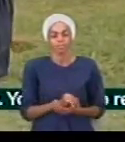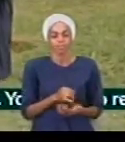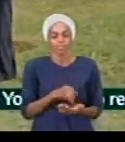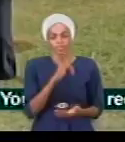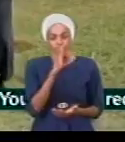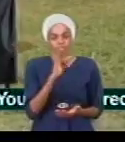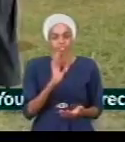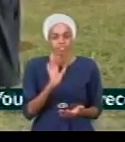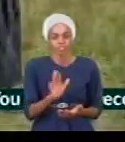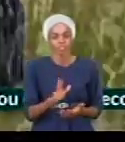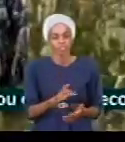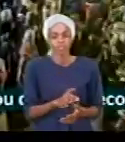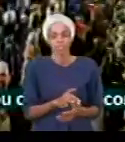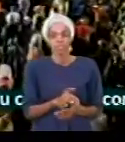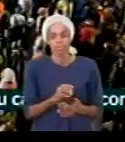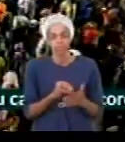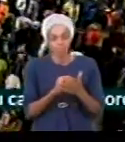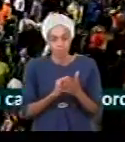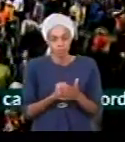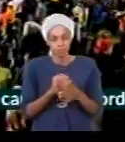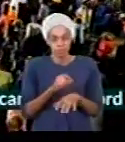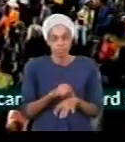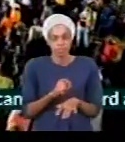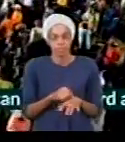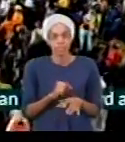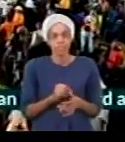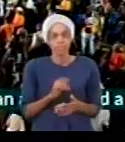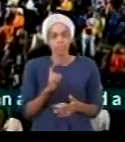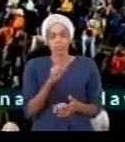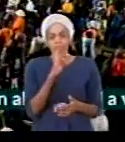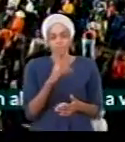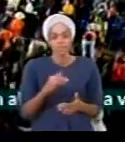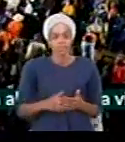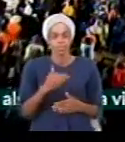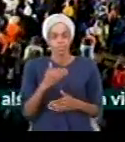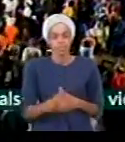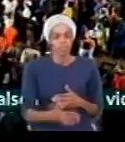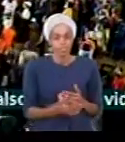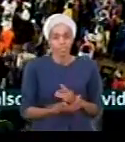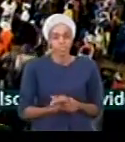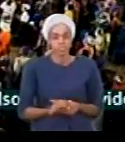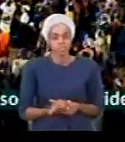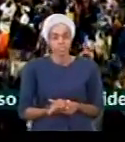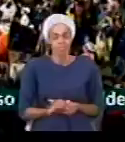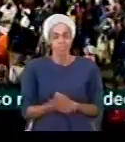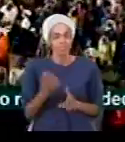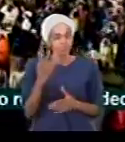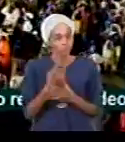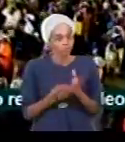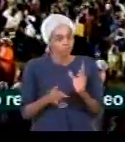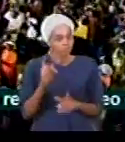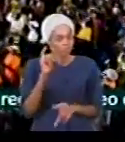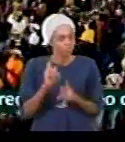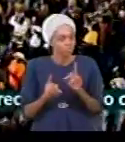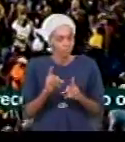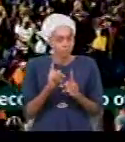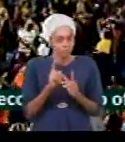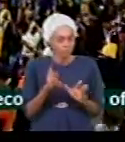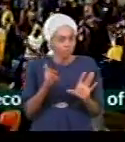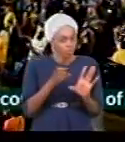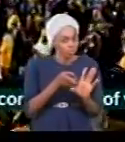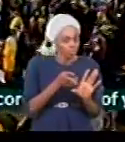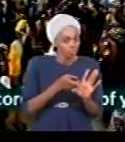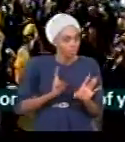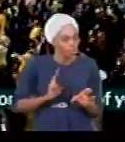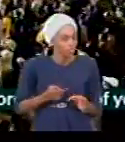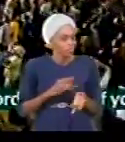Online, online. Check up also if you have just received your miracle. You come and share